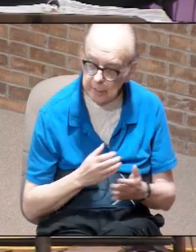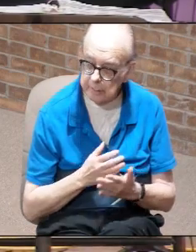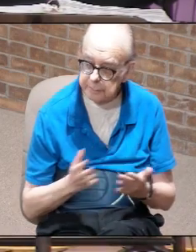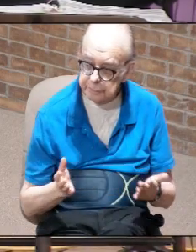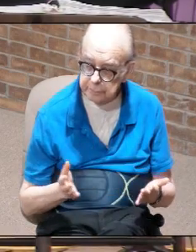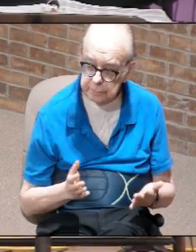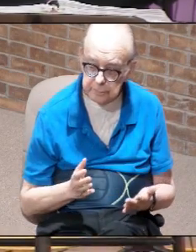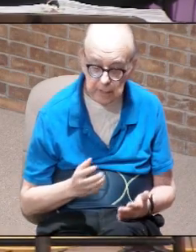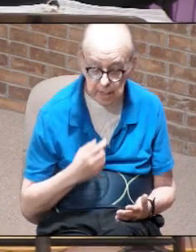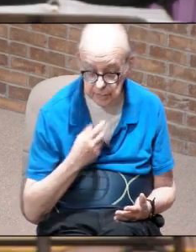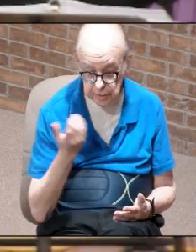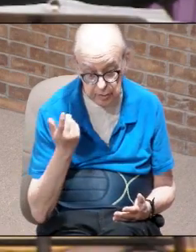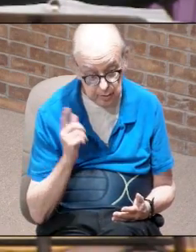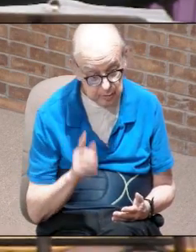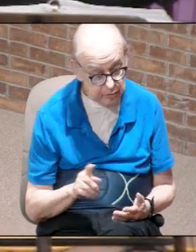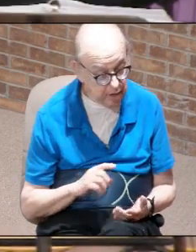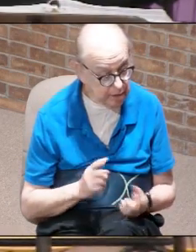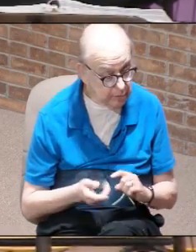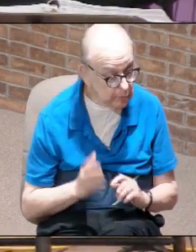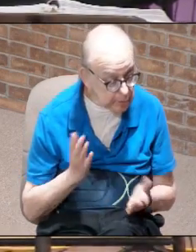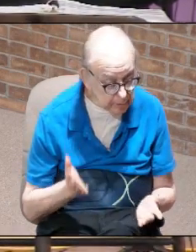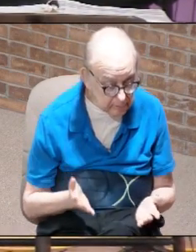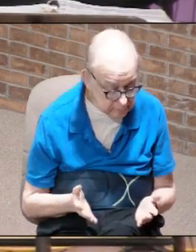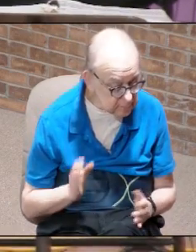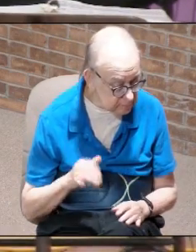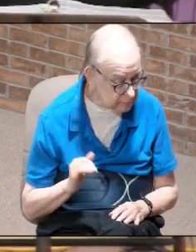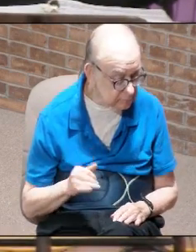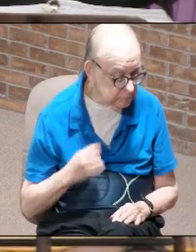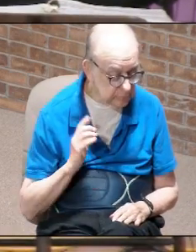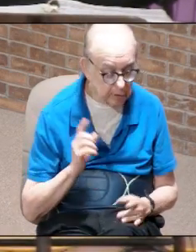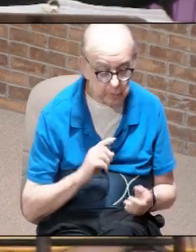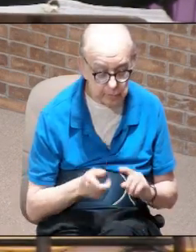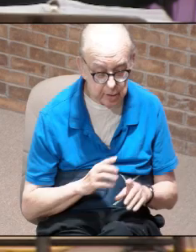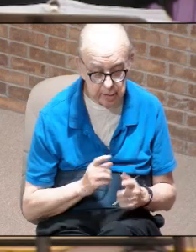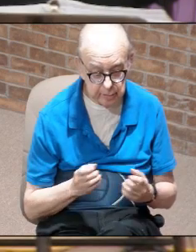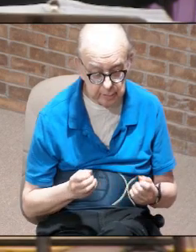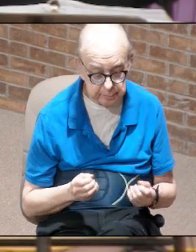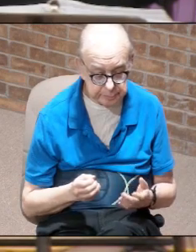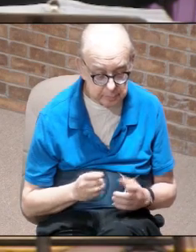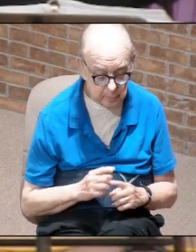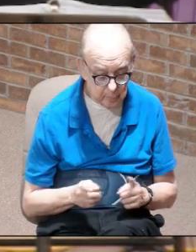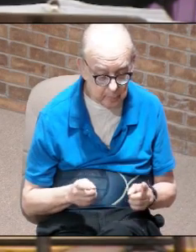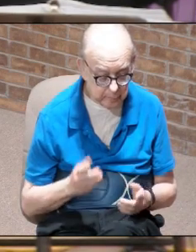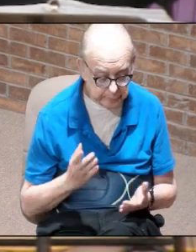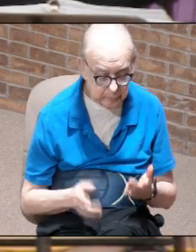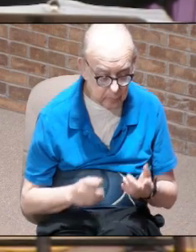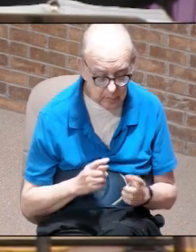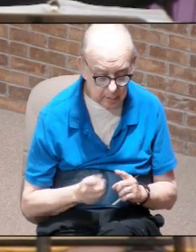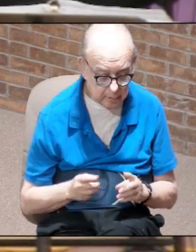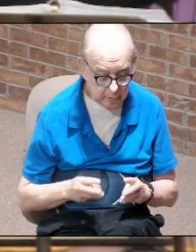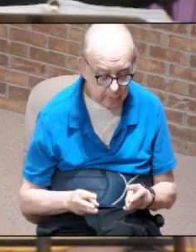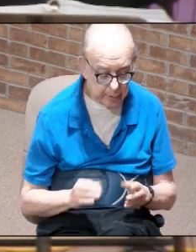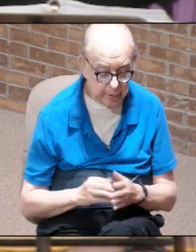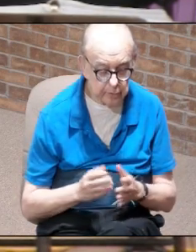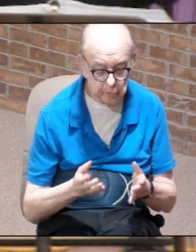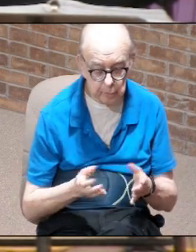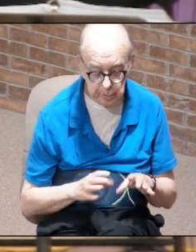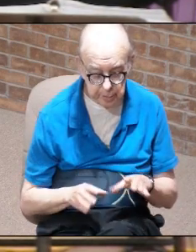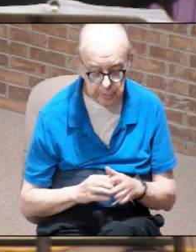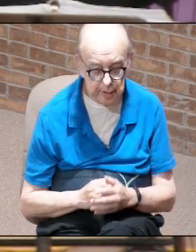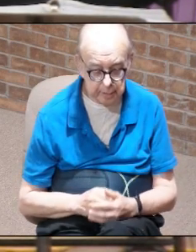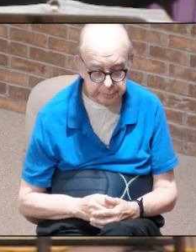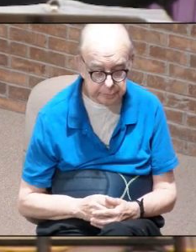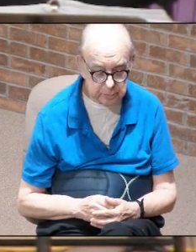You're going to change? Oh, yeah, you're going to change all right, but it may not be changing the way that you want to.